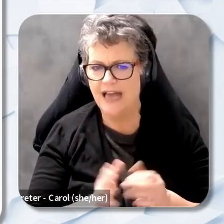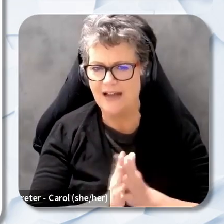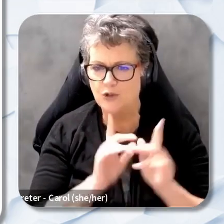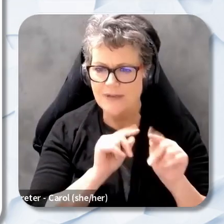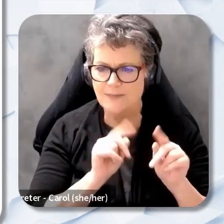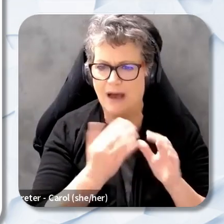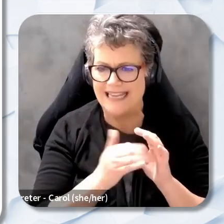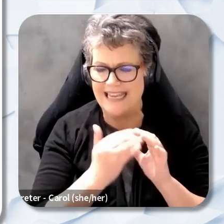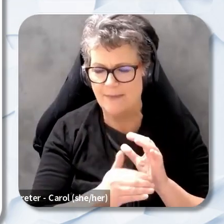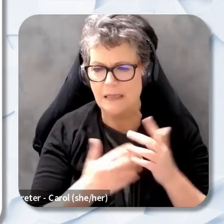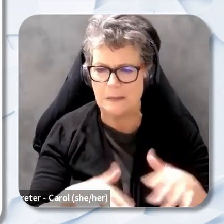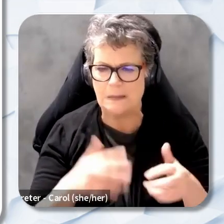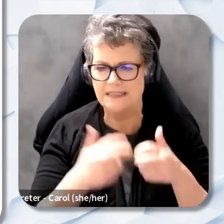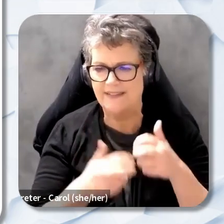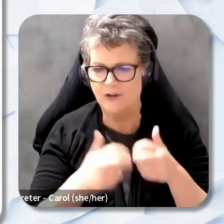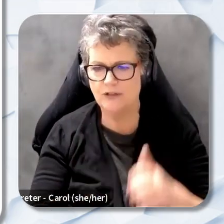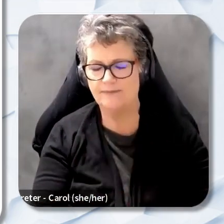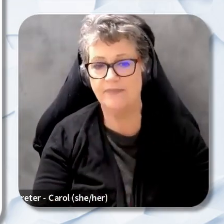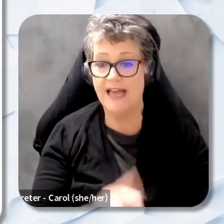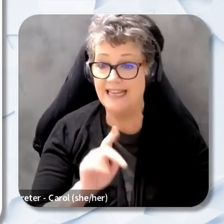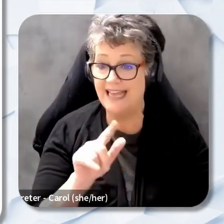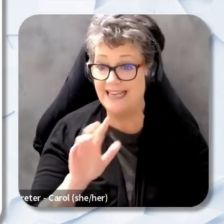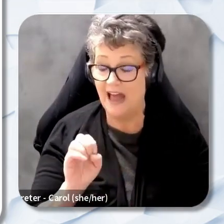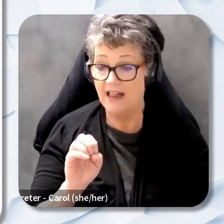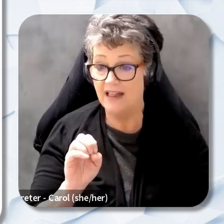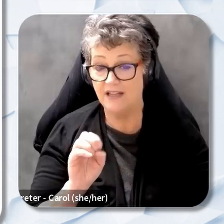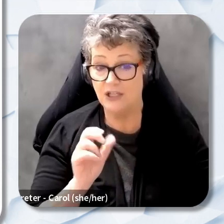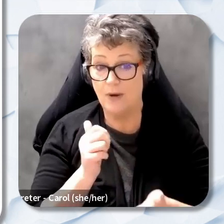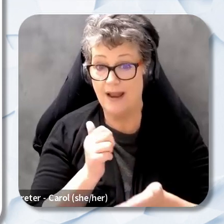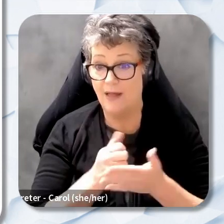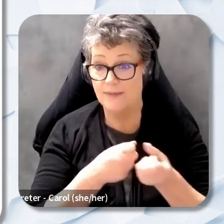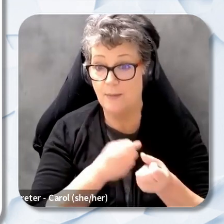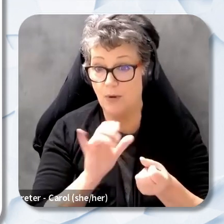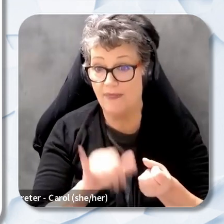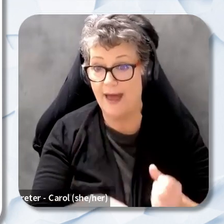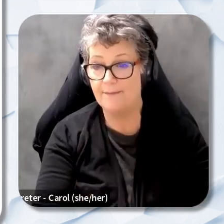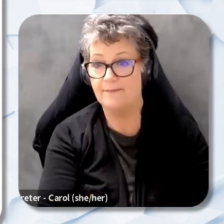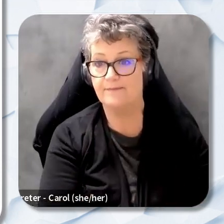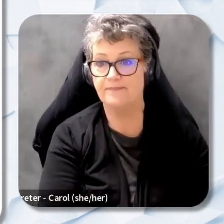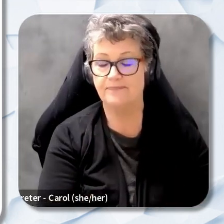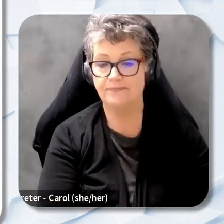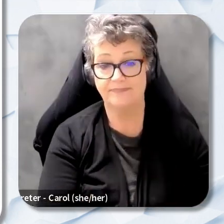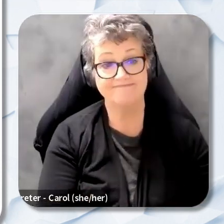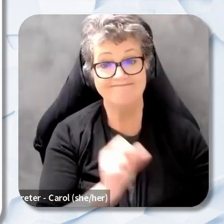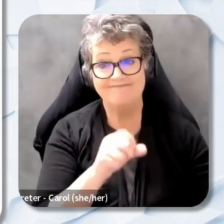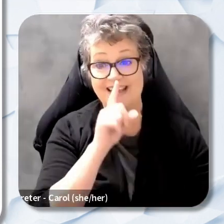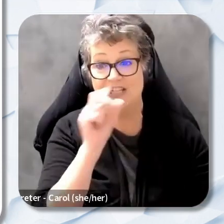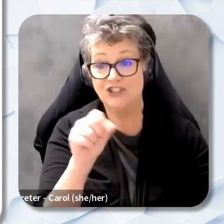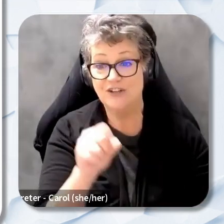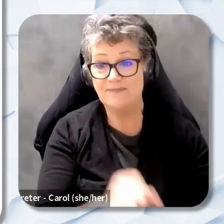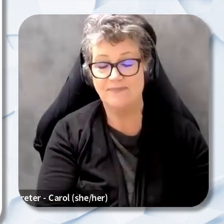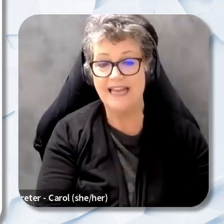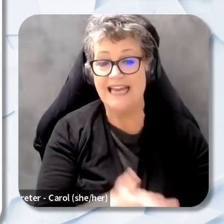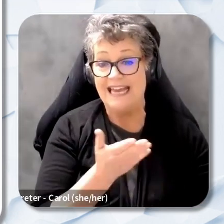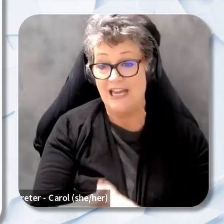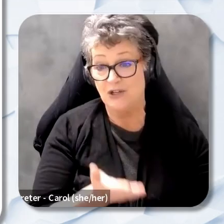has been a bit difficult. Danielle, do you want to come off mute to help support that? Yeah, absolutely. Here's